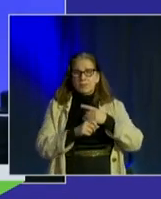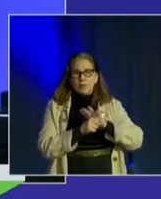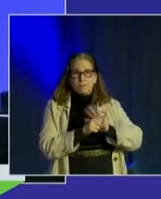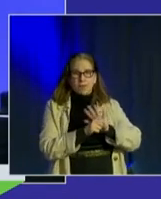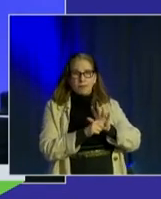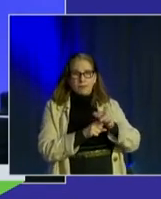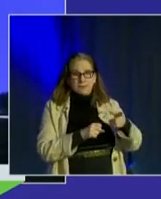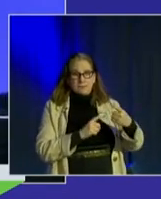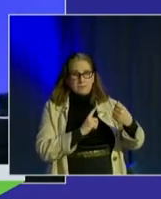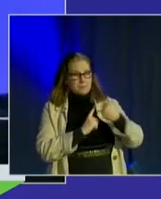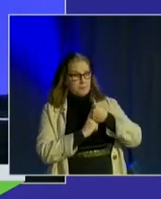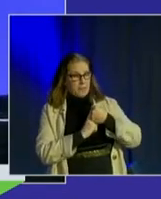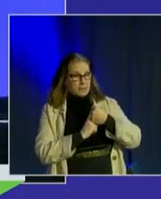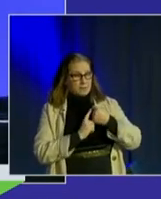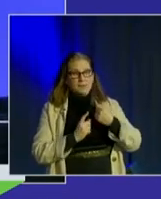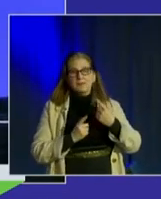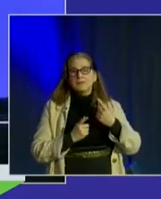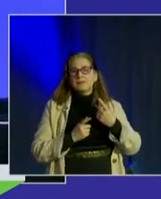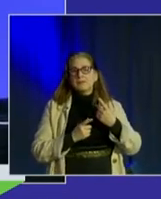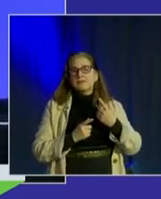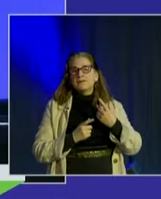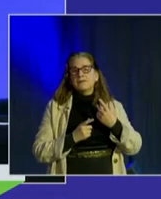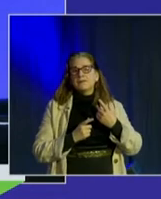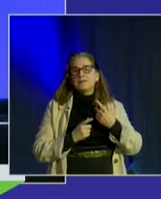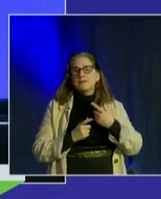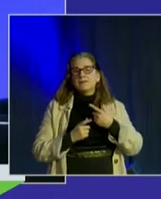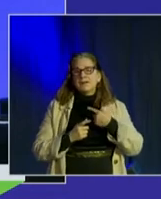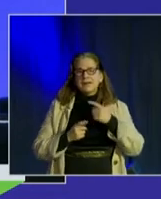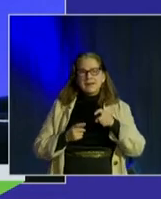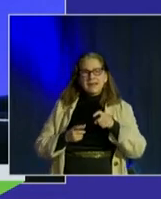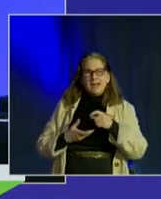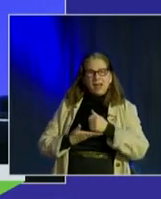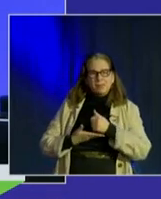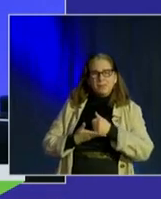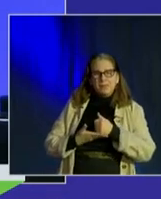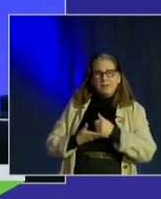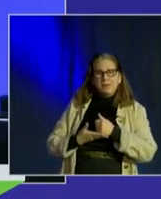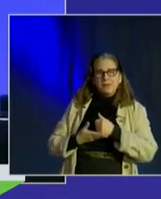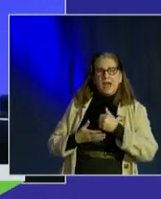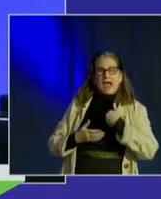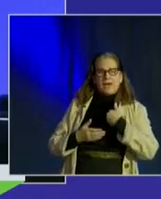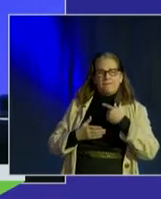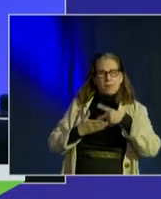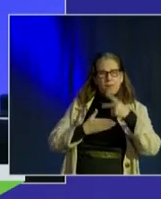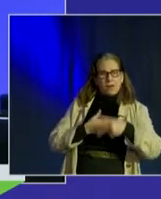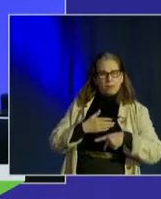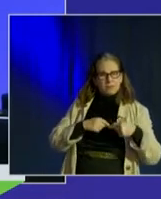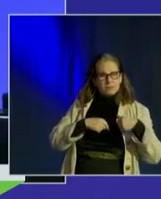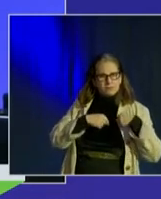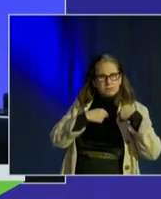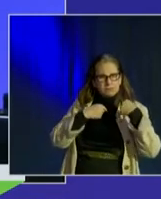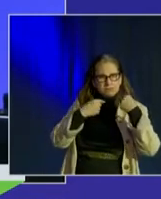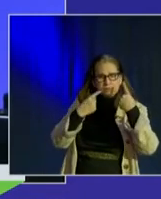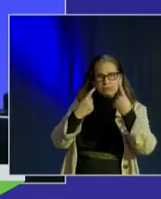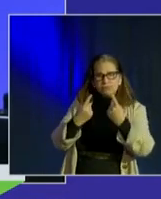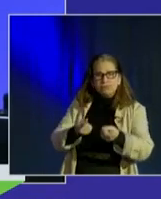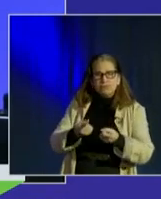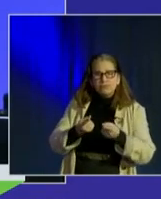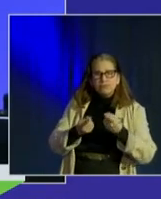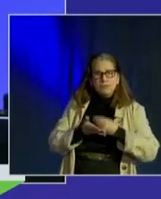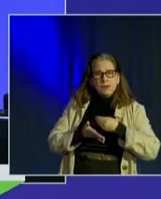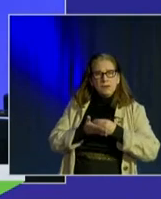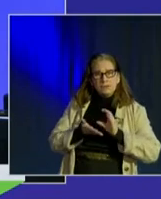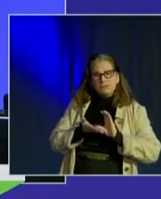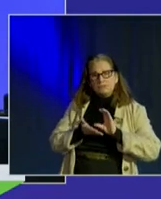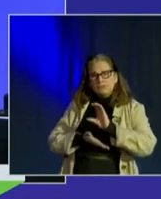that has existed before the pandemic and continues to be one that we invest in, and that is the